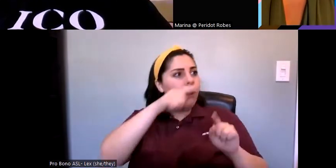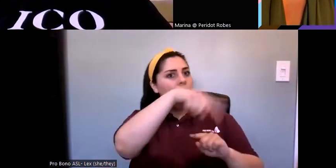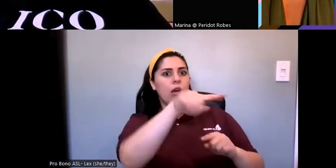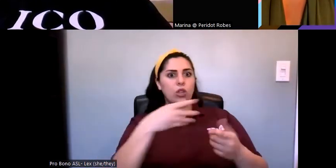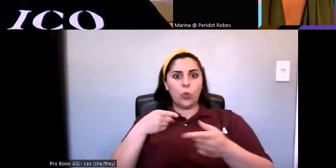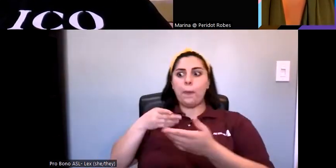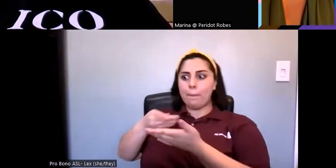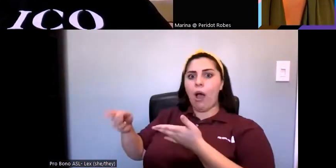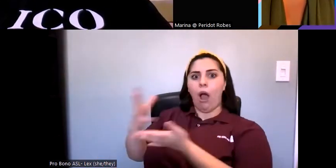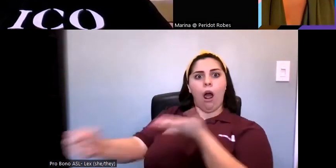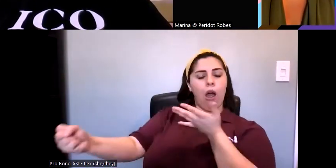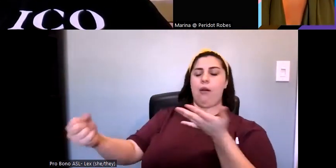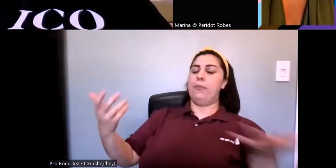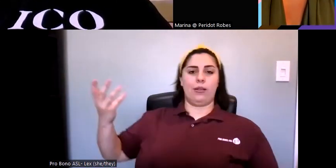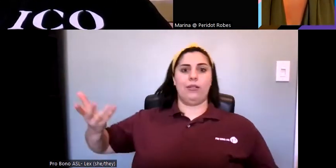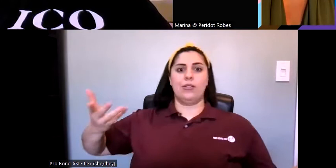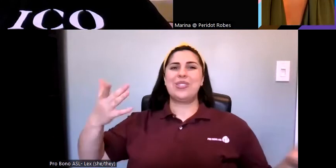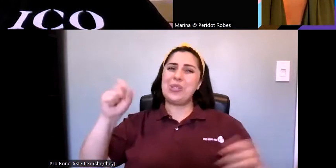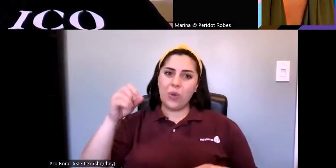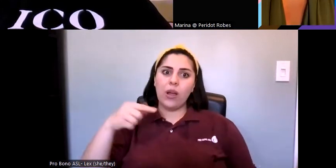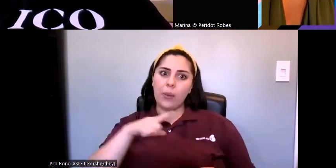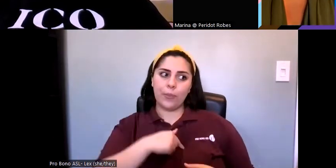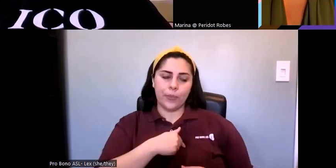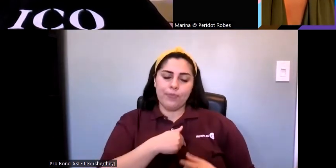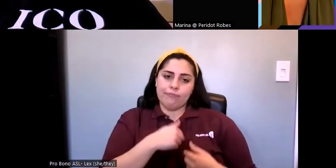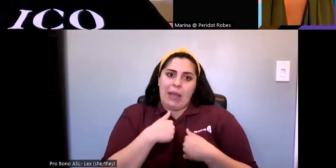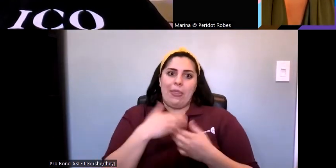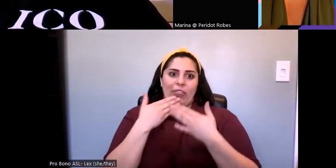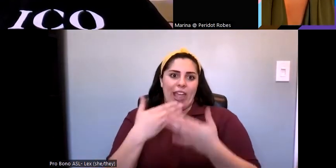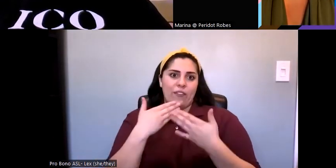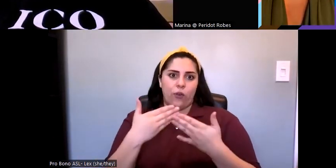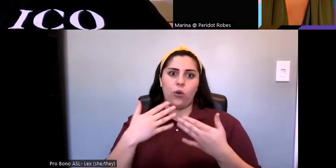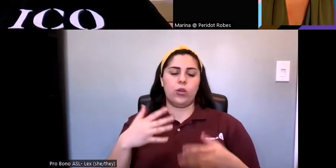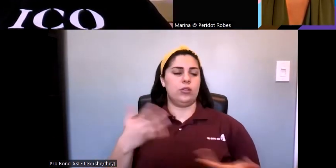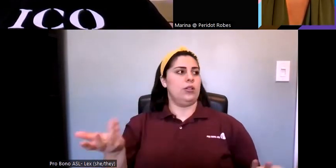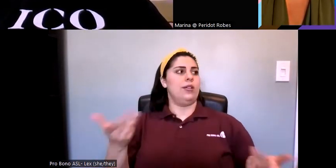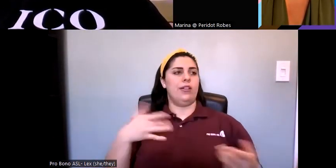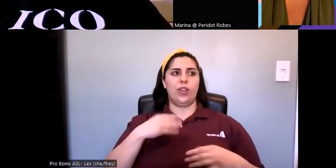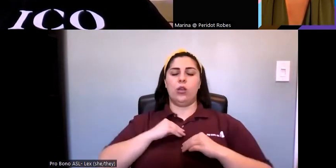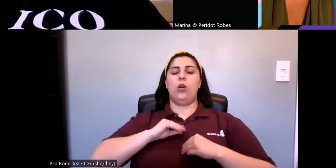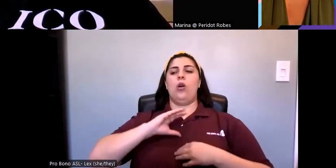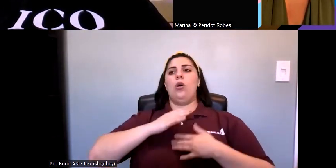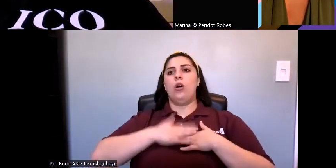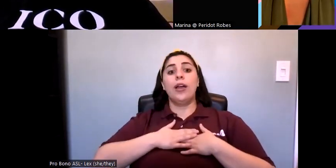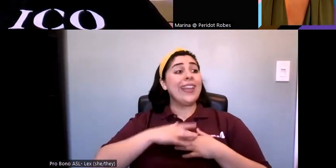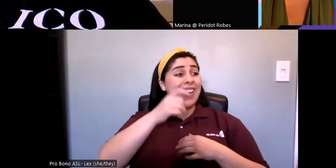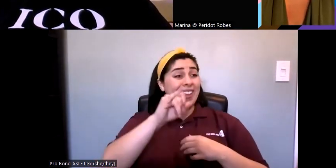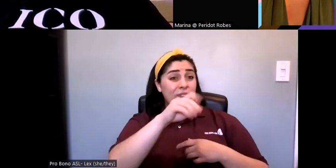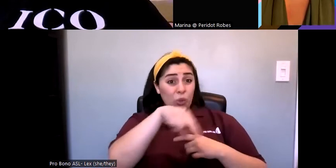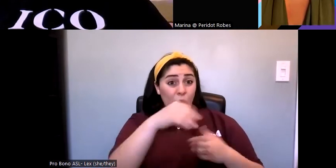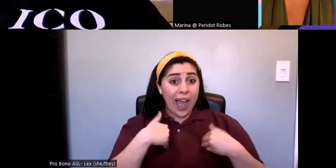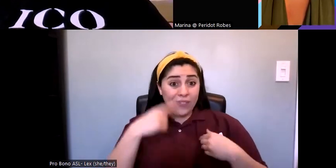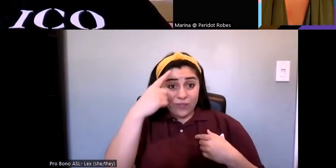I'm so thankful for it. It is incredibly rewarding. I think everybody who has a dream like this should go for it. It is a